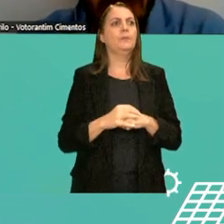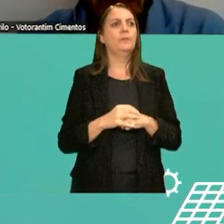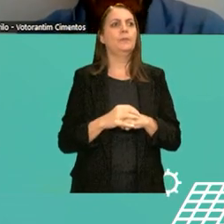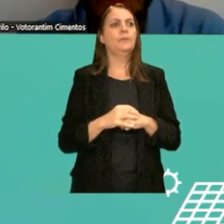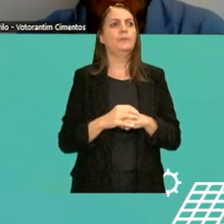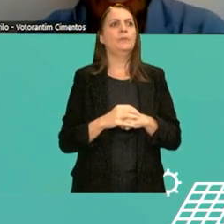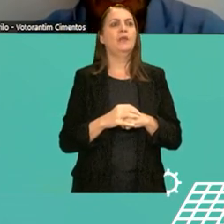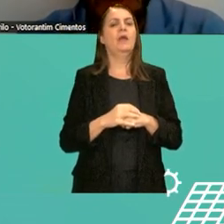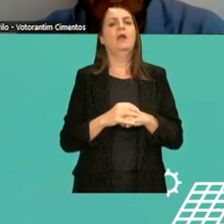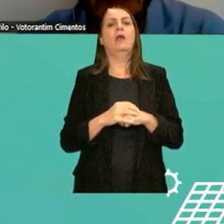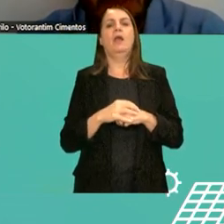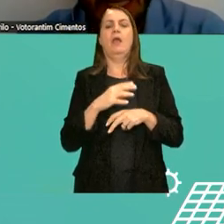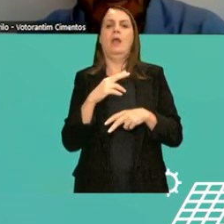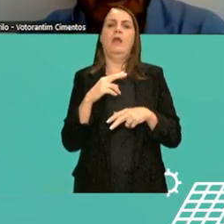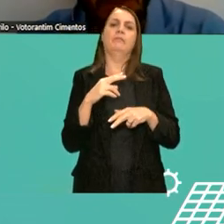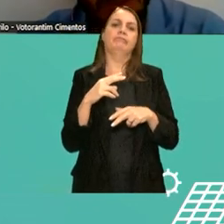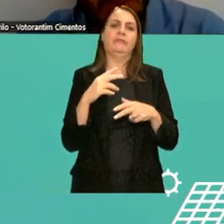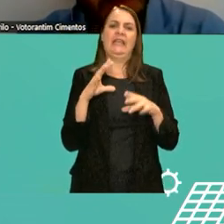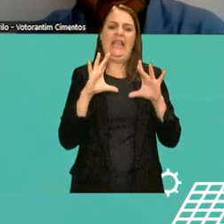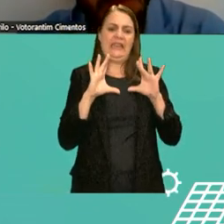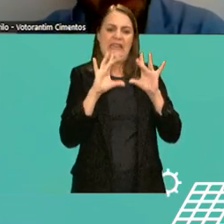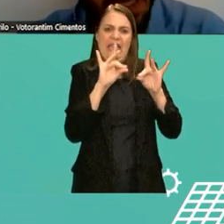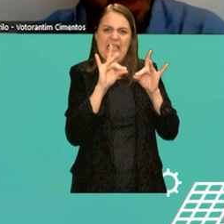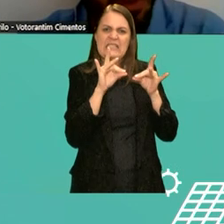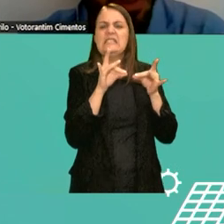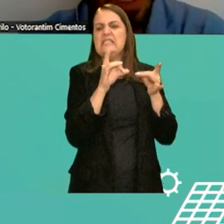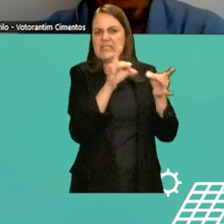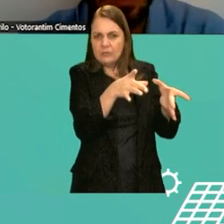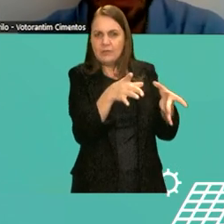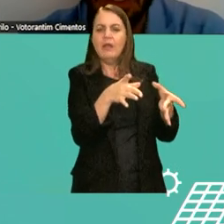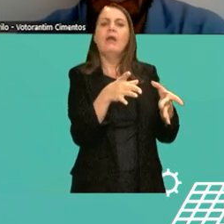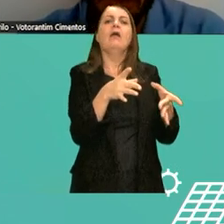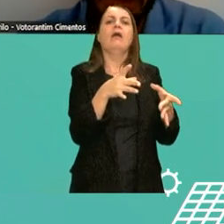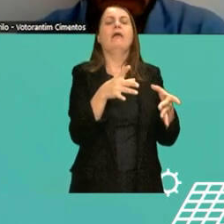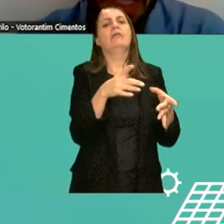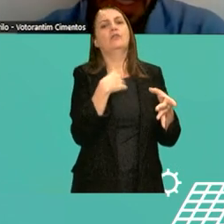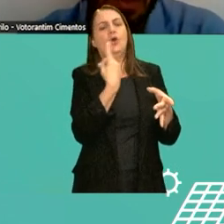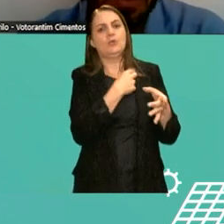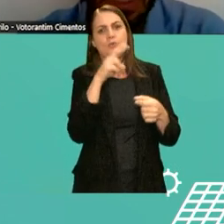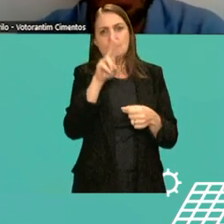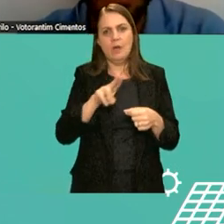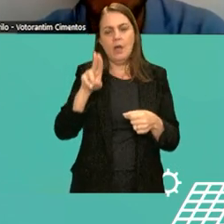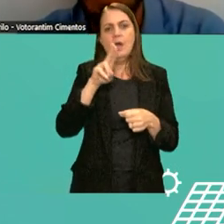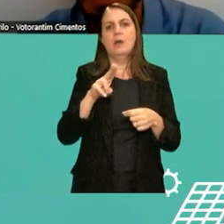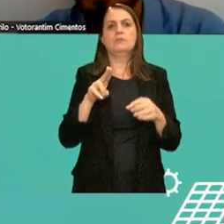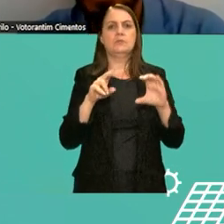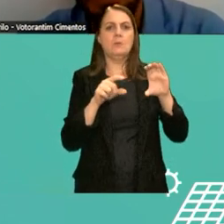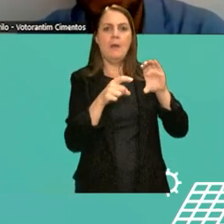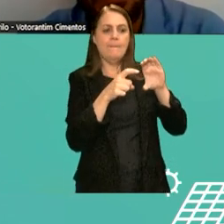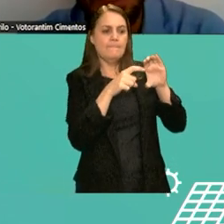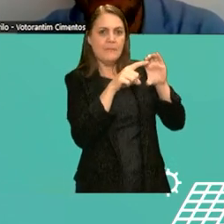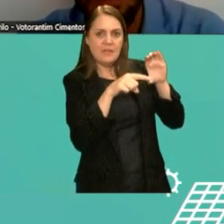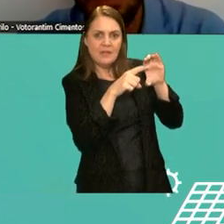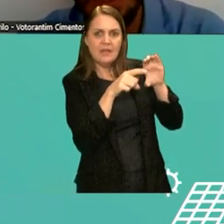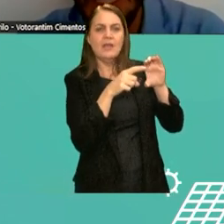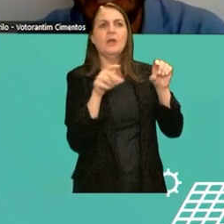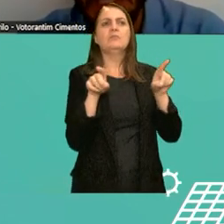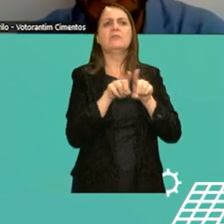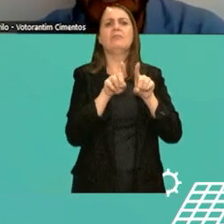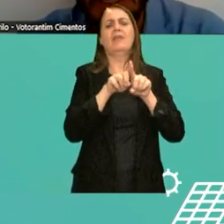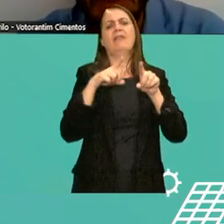solid and agriculture residue, the most diverse ones. We use a lot of